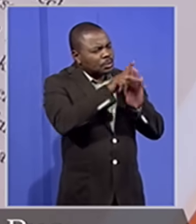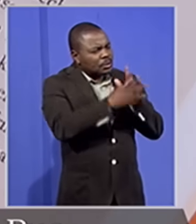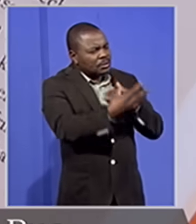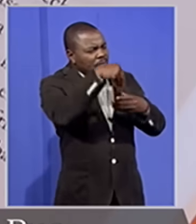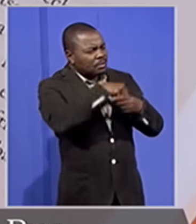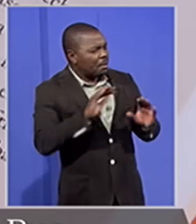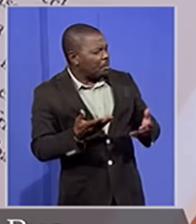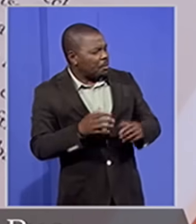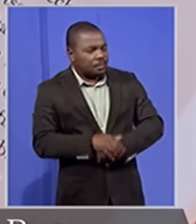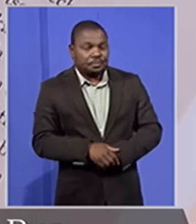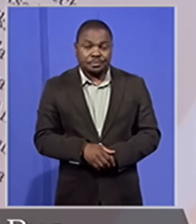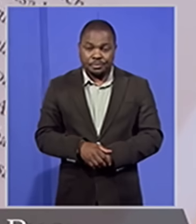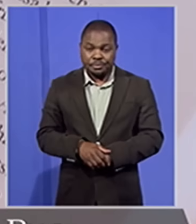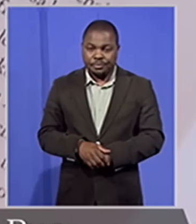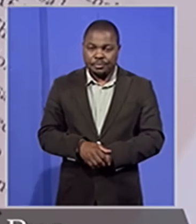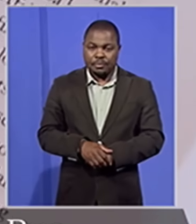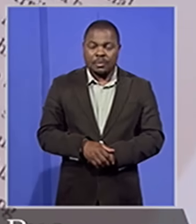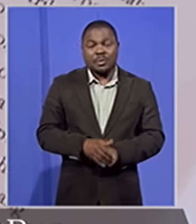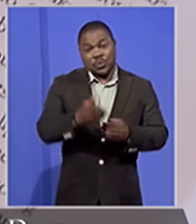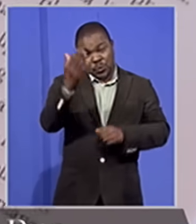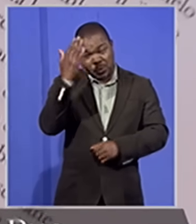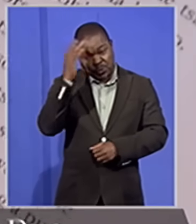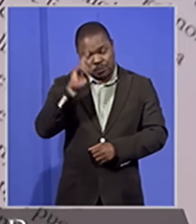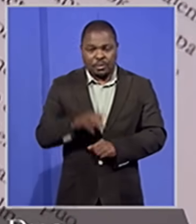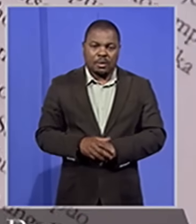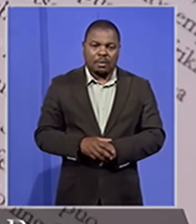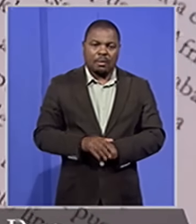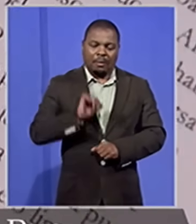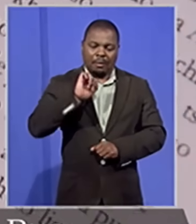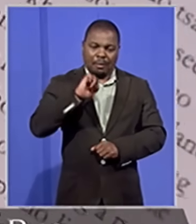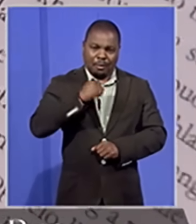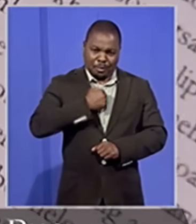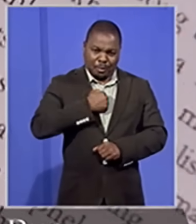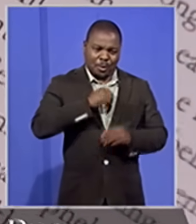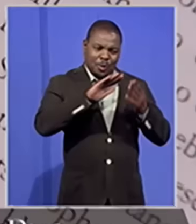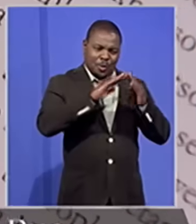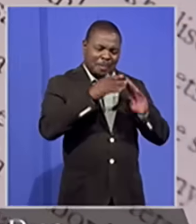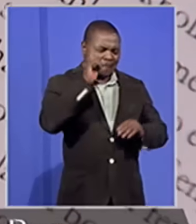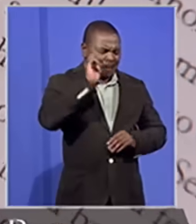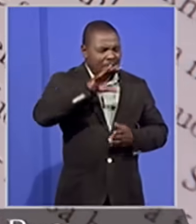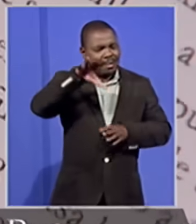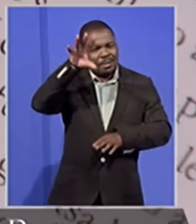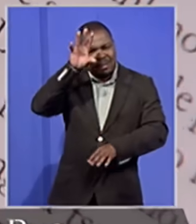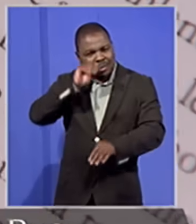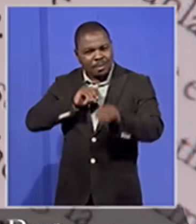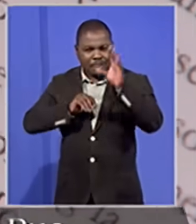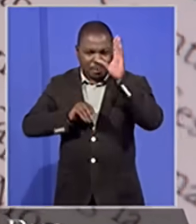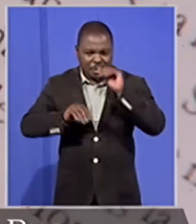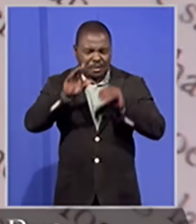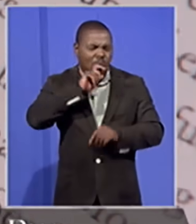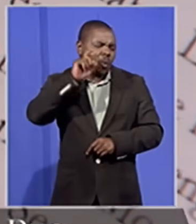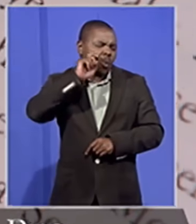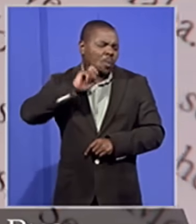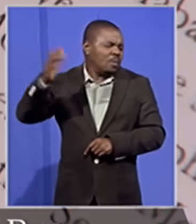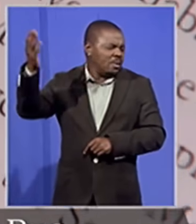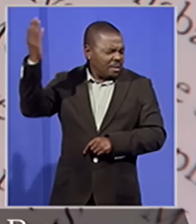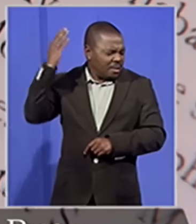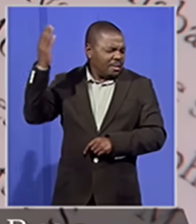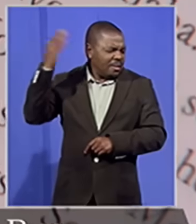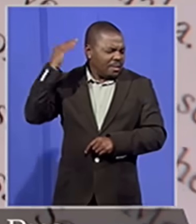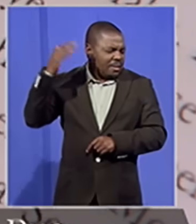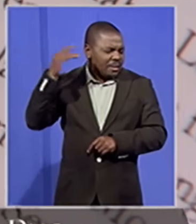Wa tseba setjhaba sa rona se tlameha hore se ithute, se be se rutulle thuto ya kgale neng re